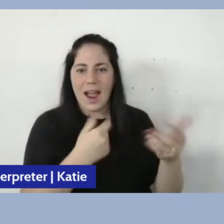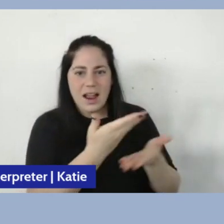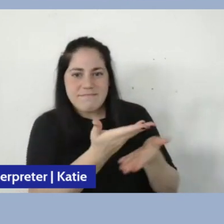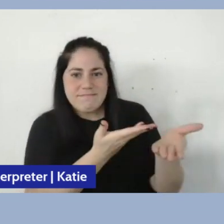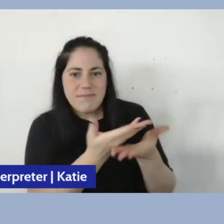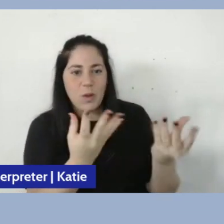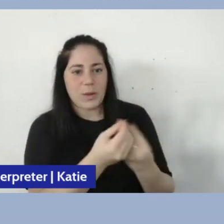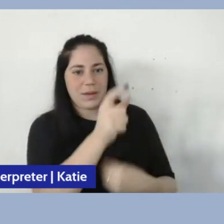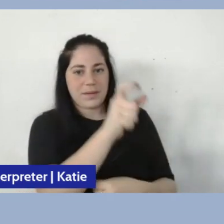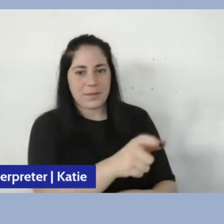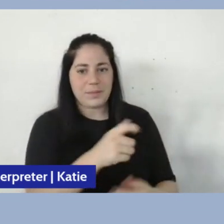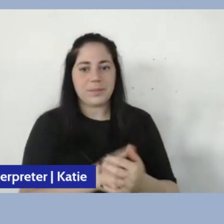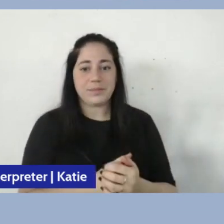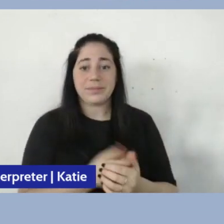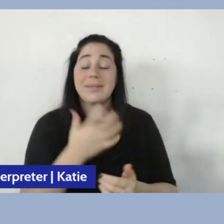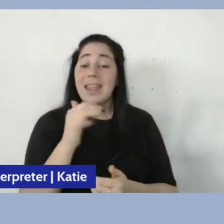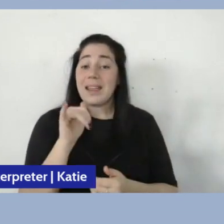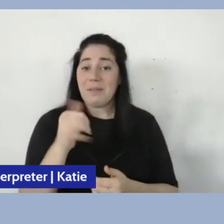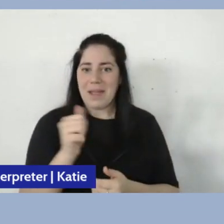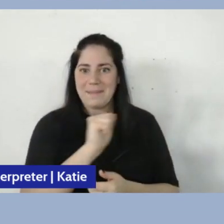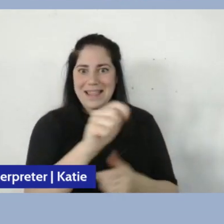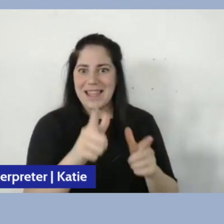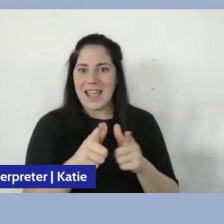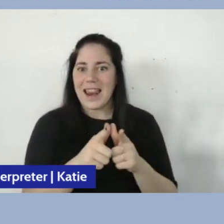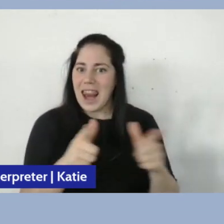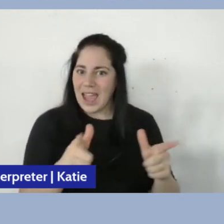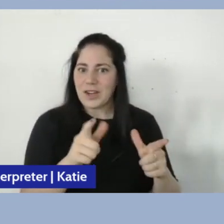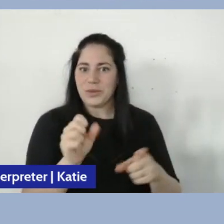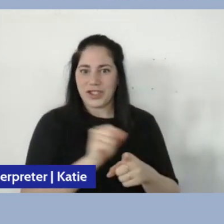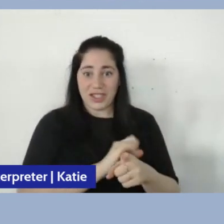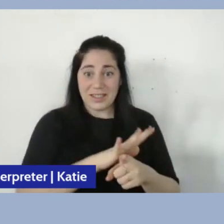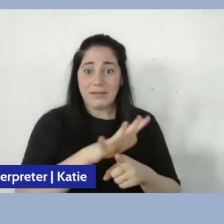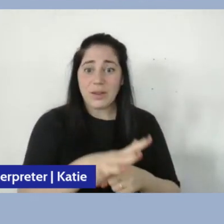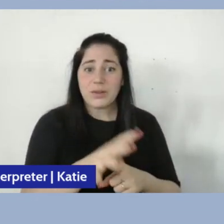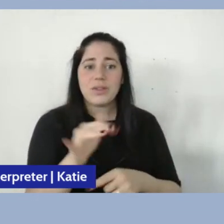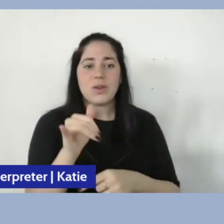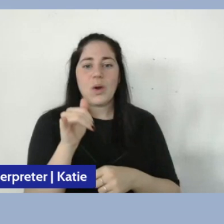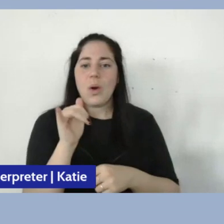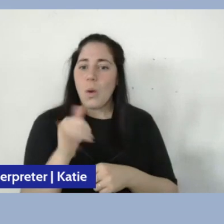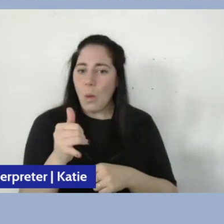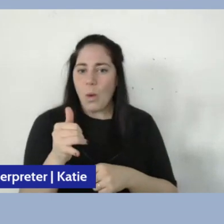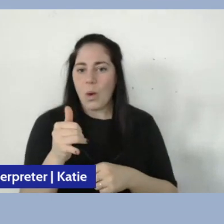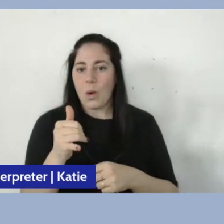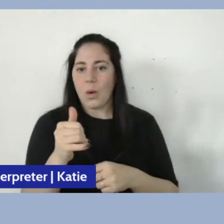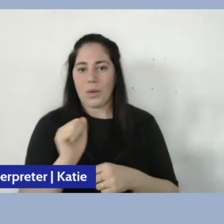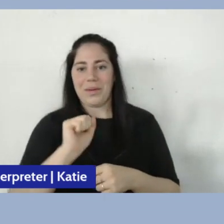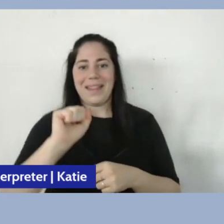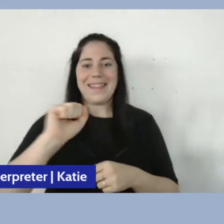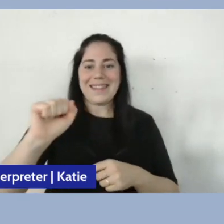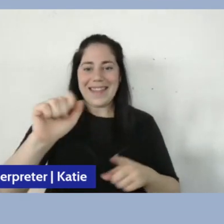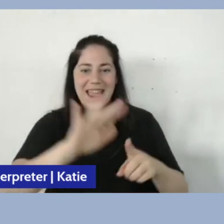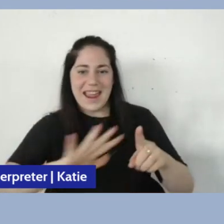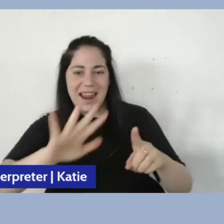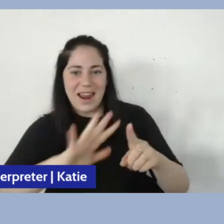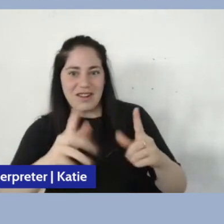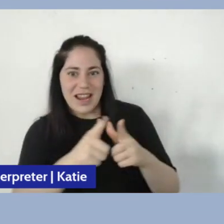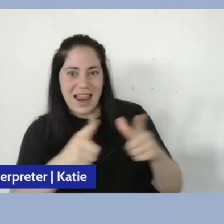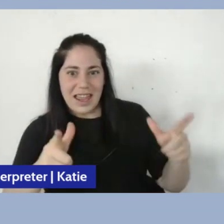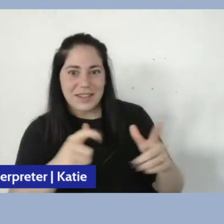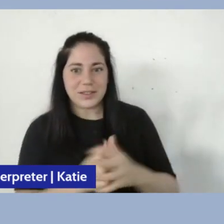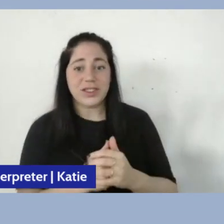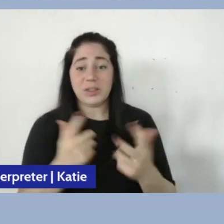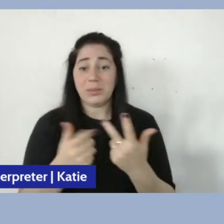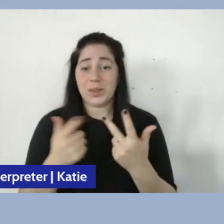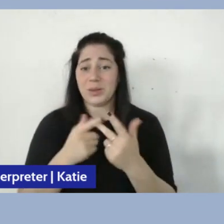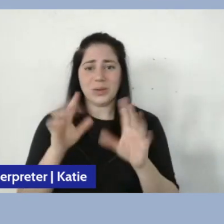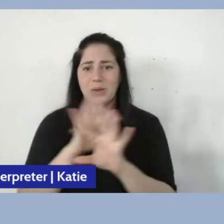the patient's primary language, their regional dialect, and level of formal education. But we also know that non-verbal communication